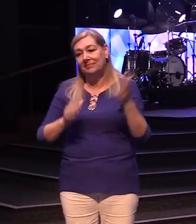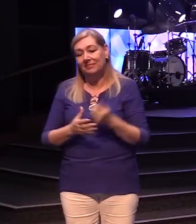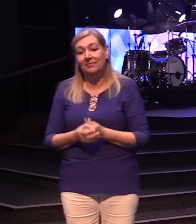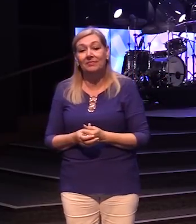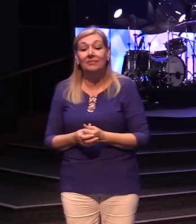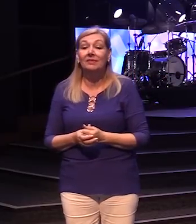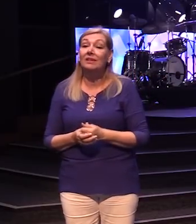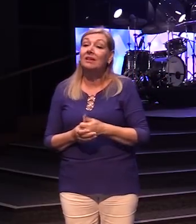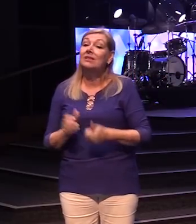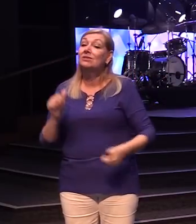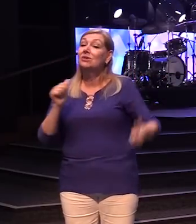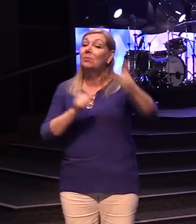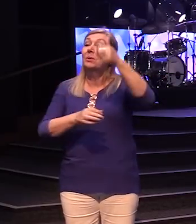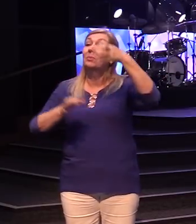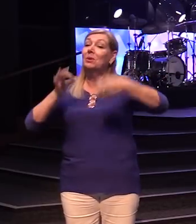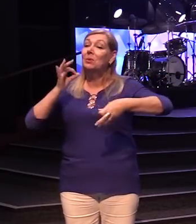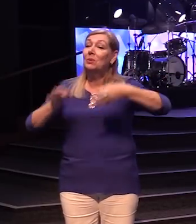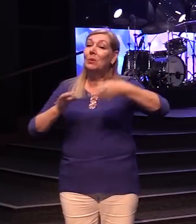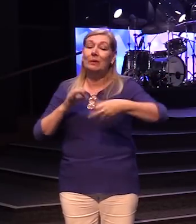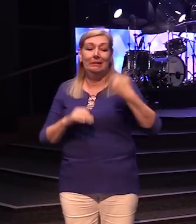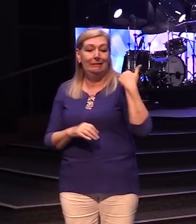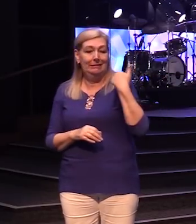The Supreme Court's Dobbs decision,